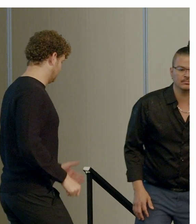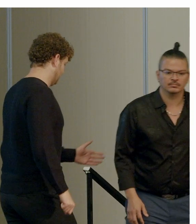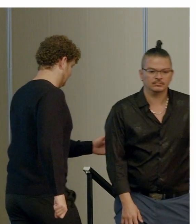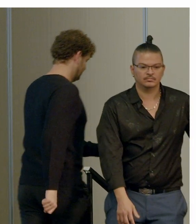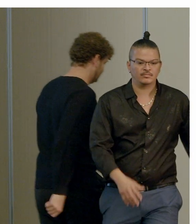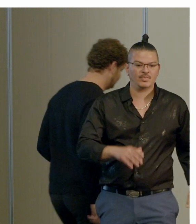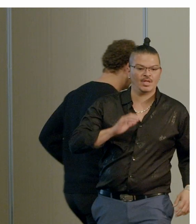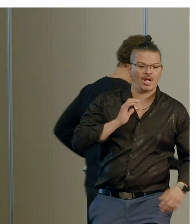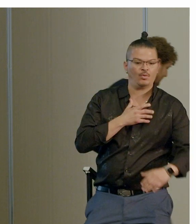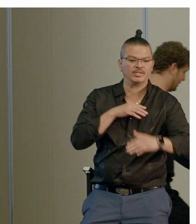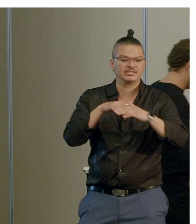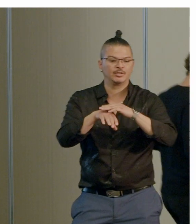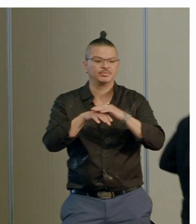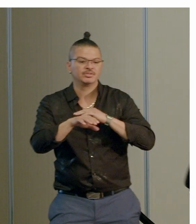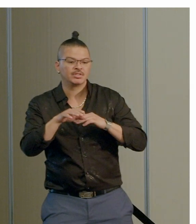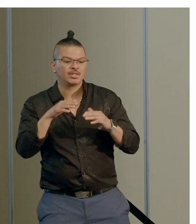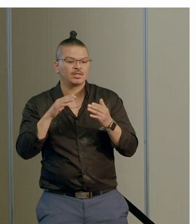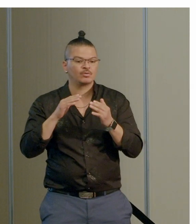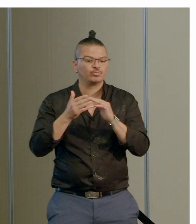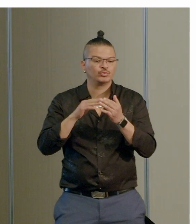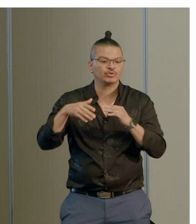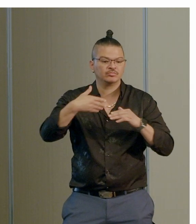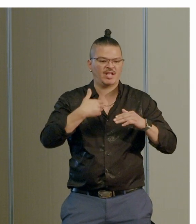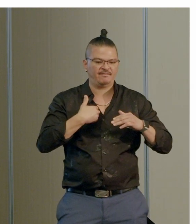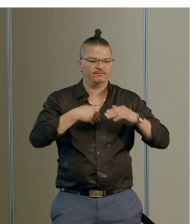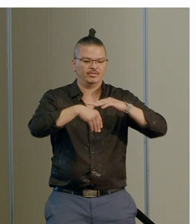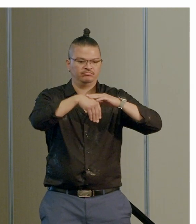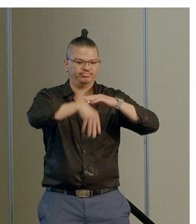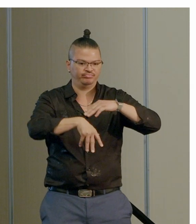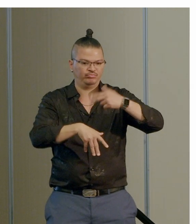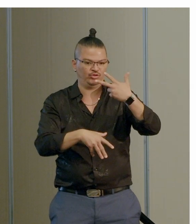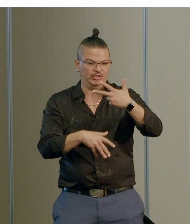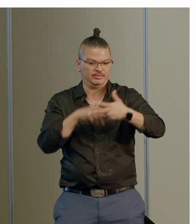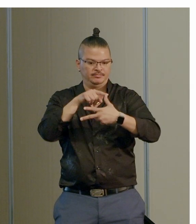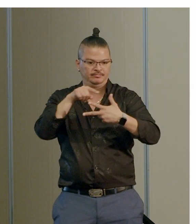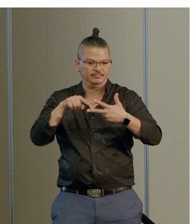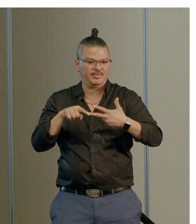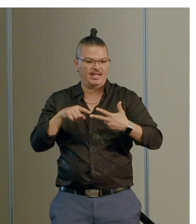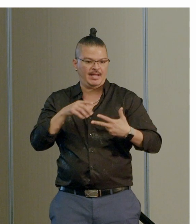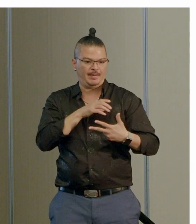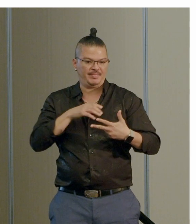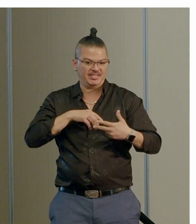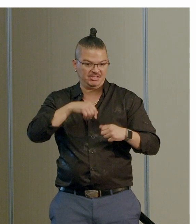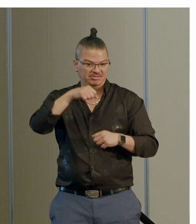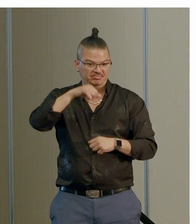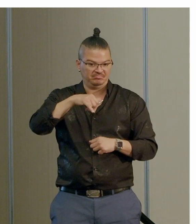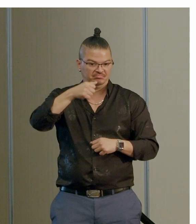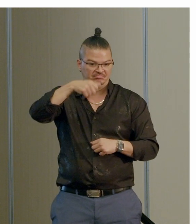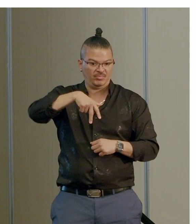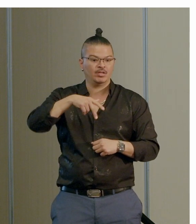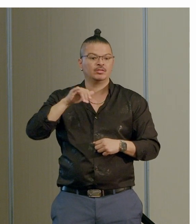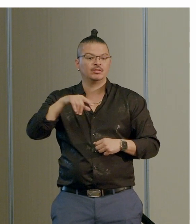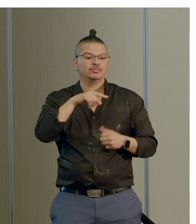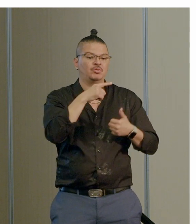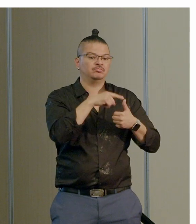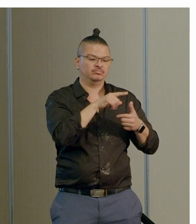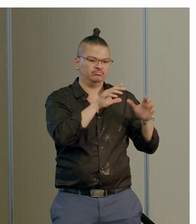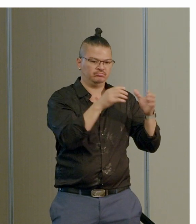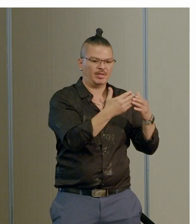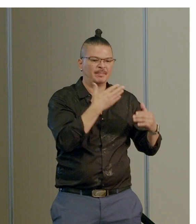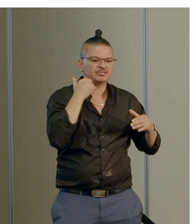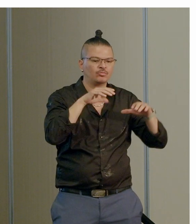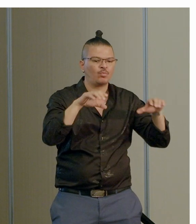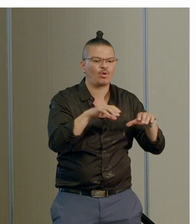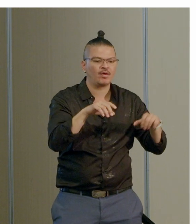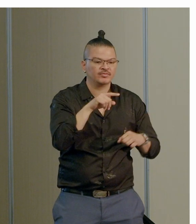3 subcommittees, if you will, or different focus areas. One is on best practices. It can